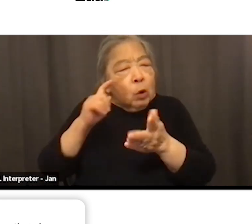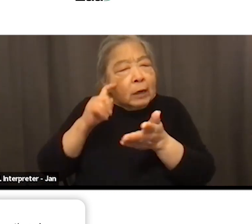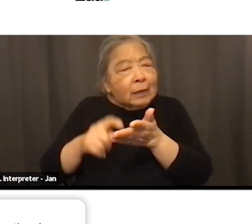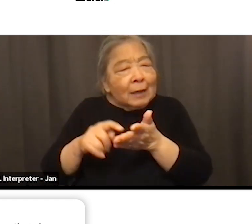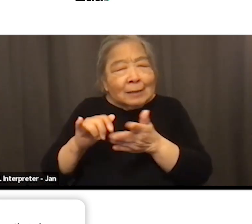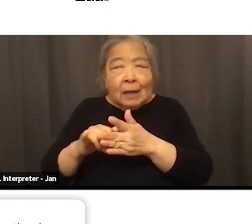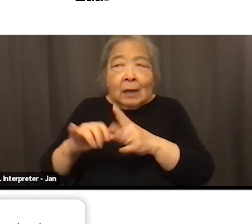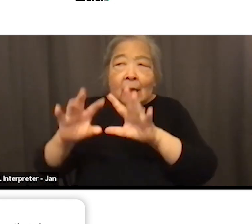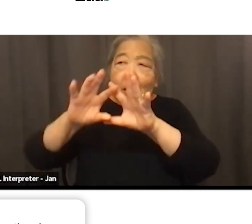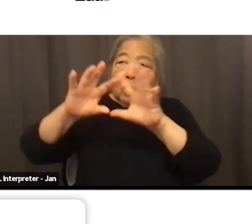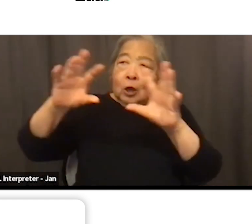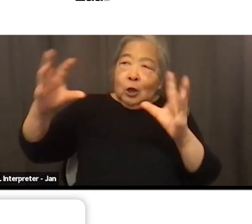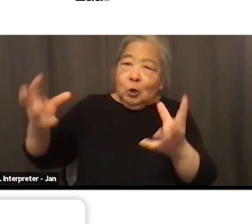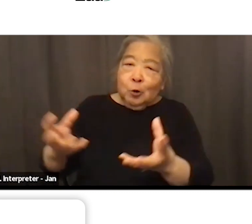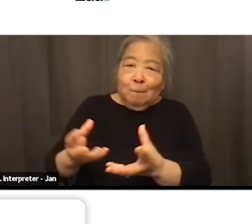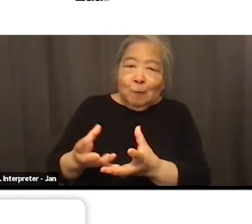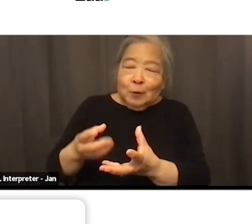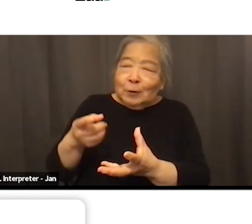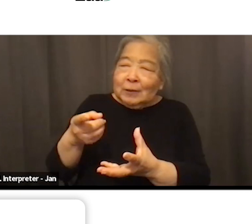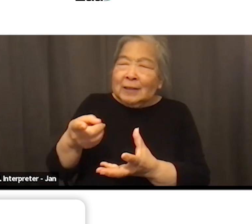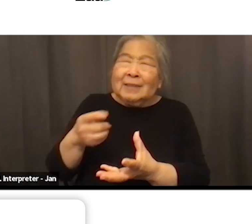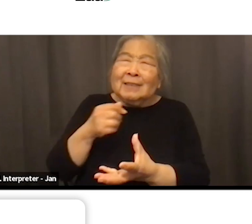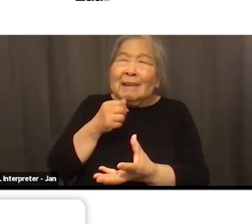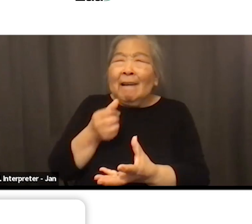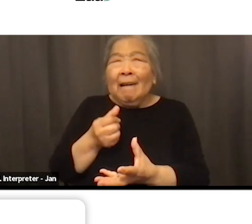this transactional